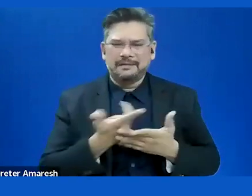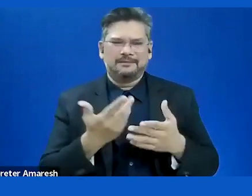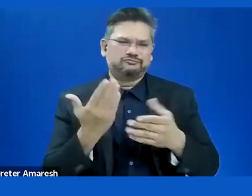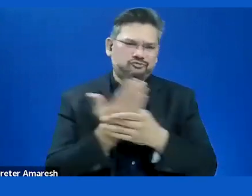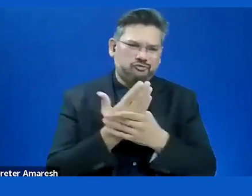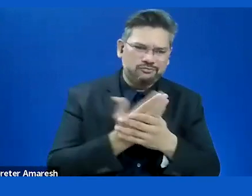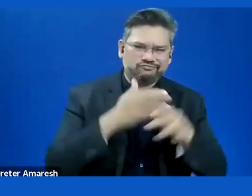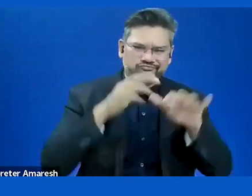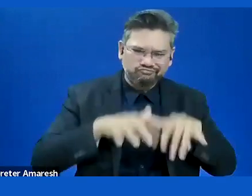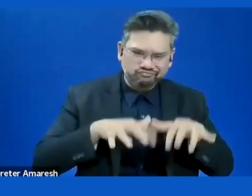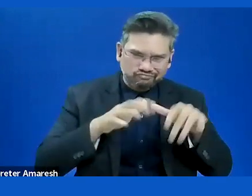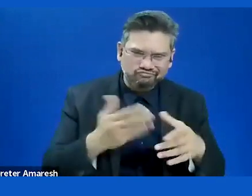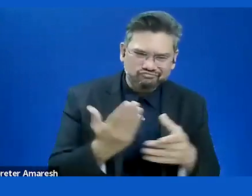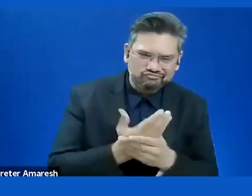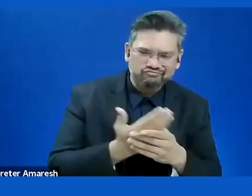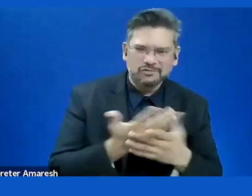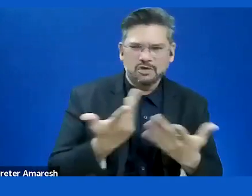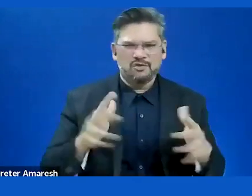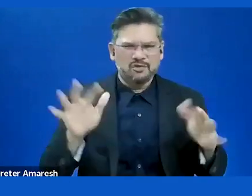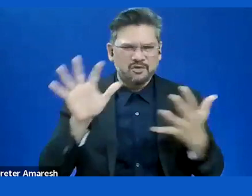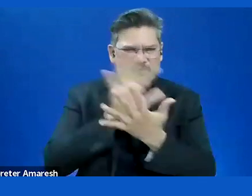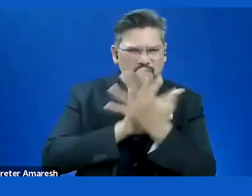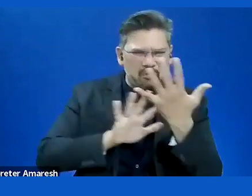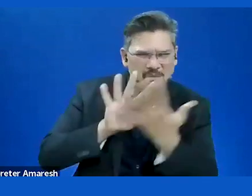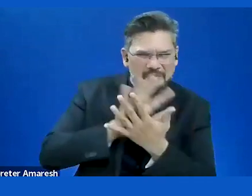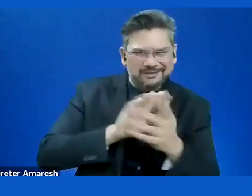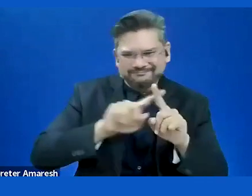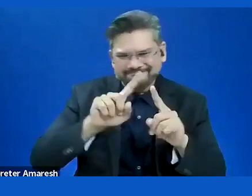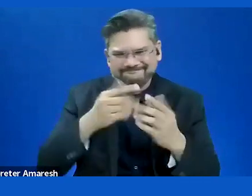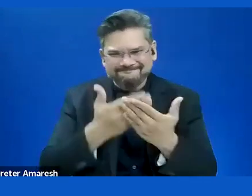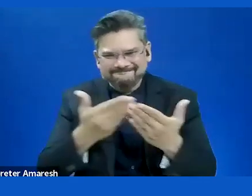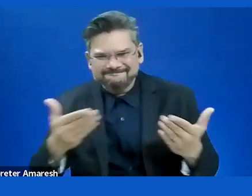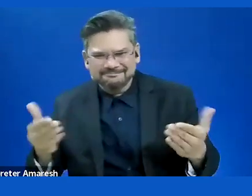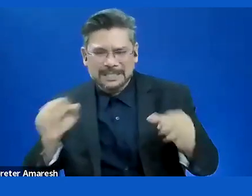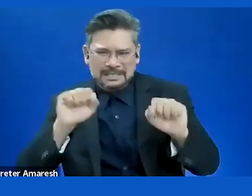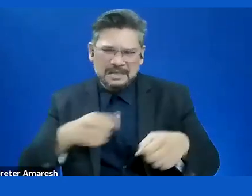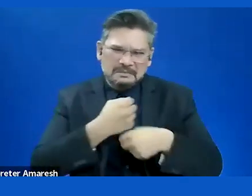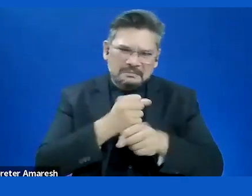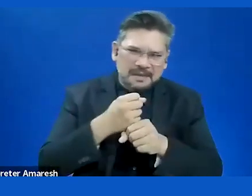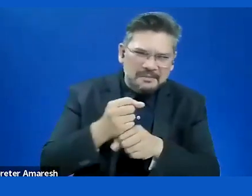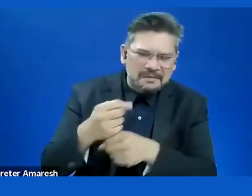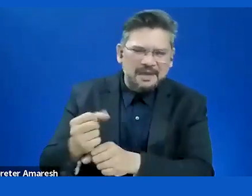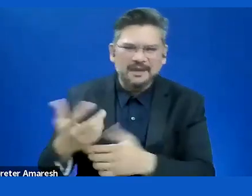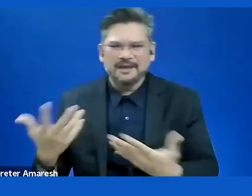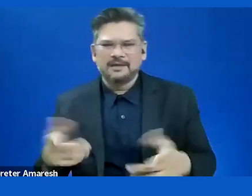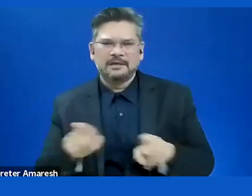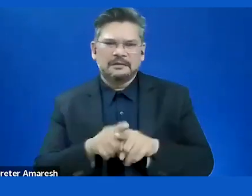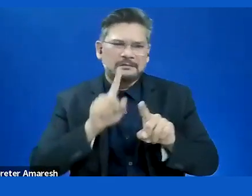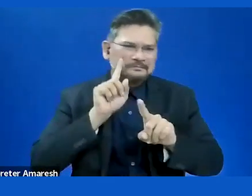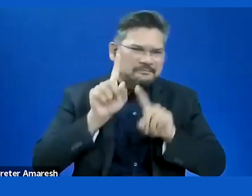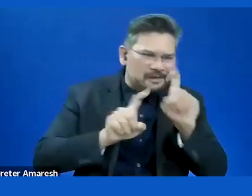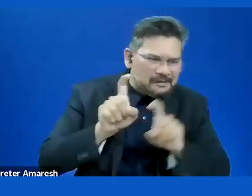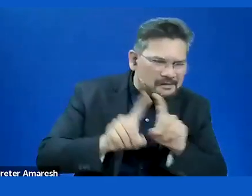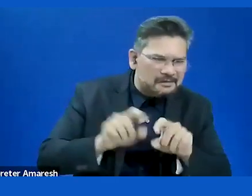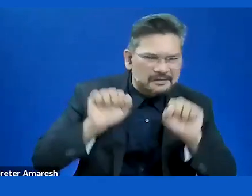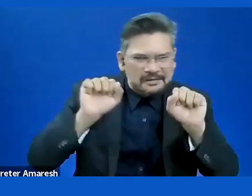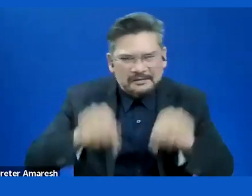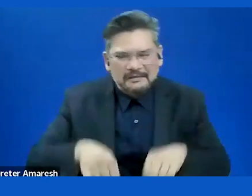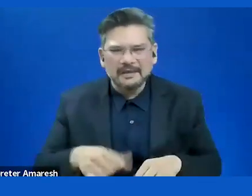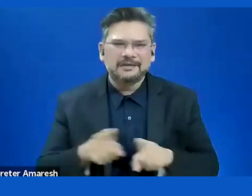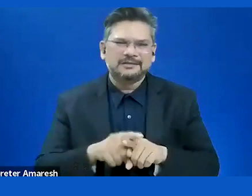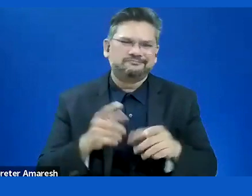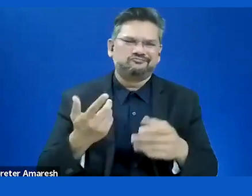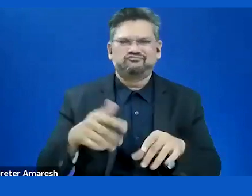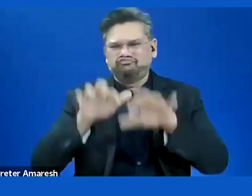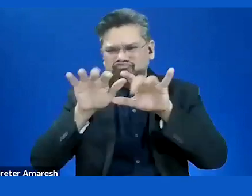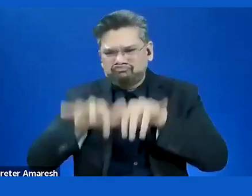components that then get reused. You can test in there as well to automate the testing, and you can do lots of documentation and say,